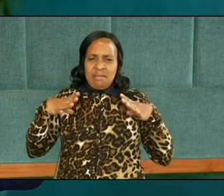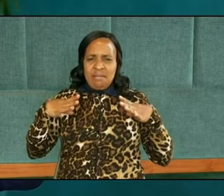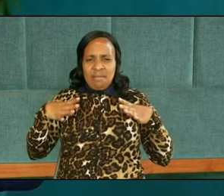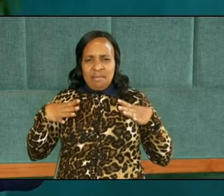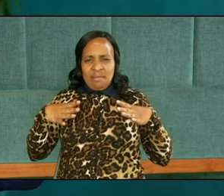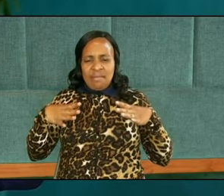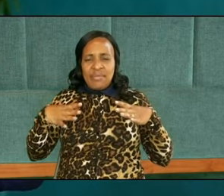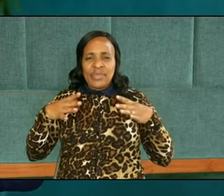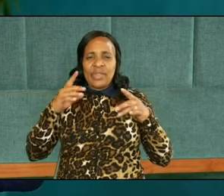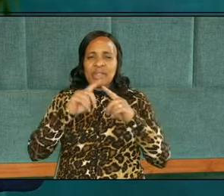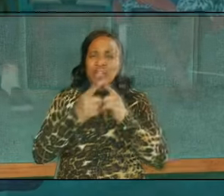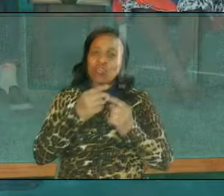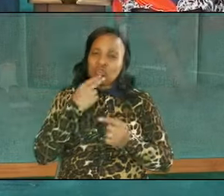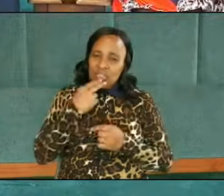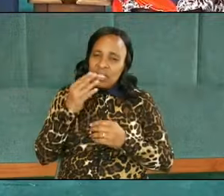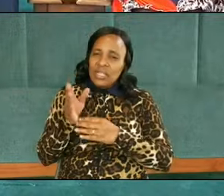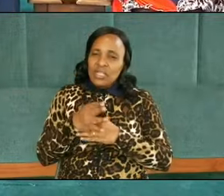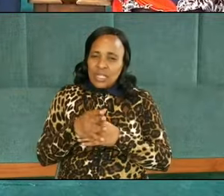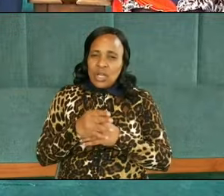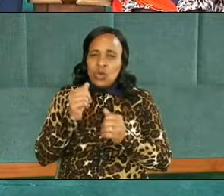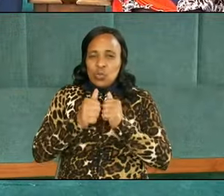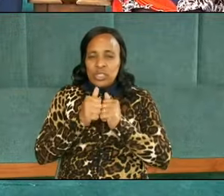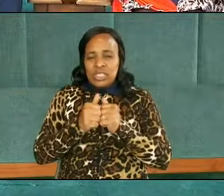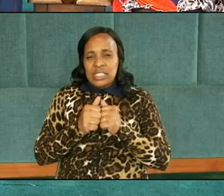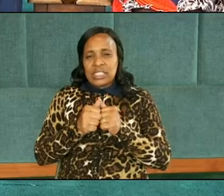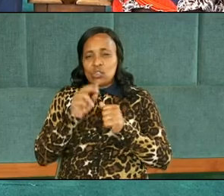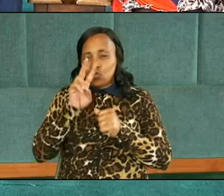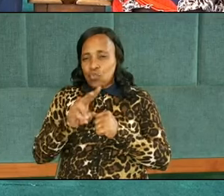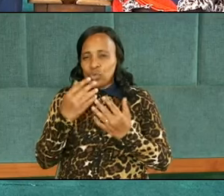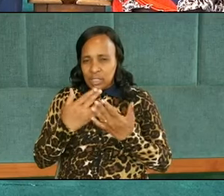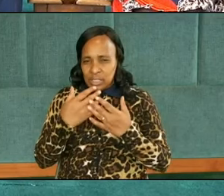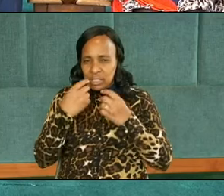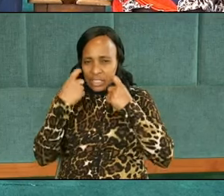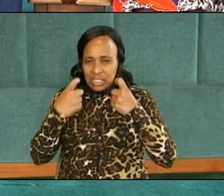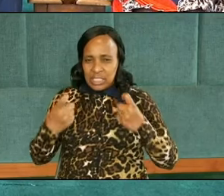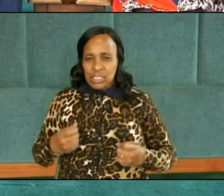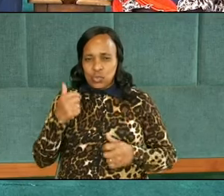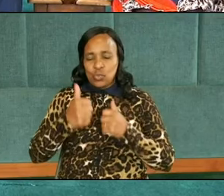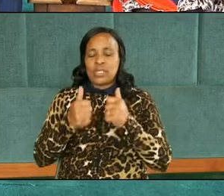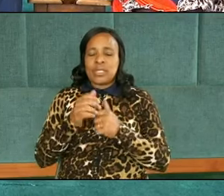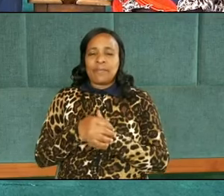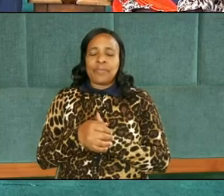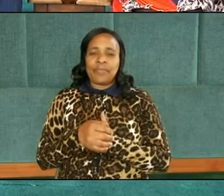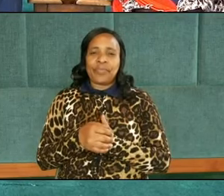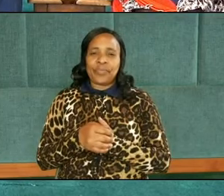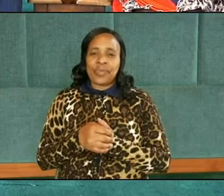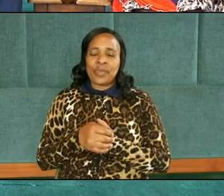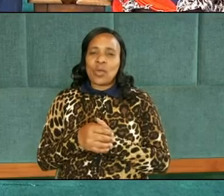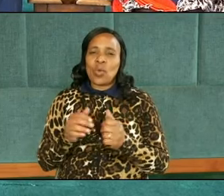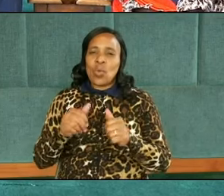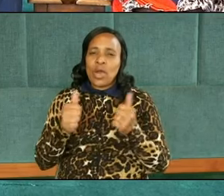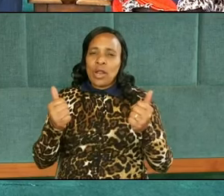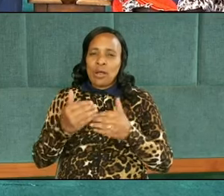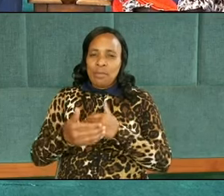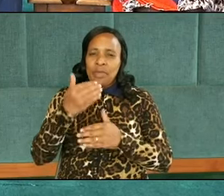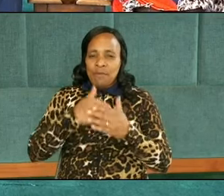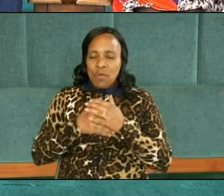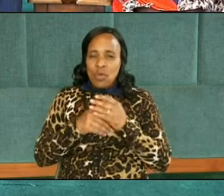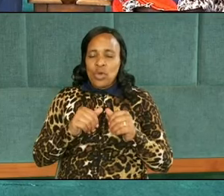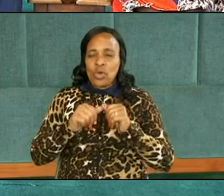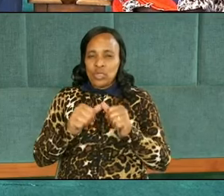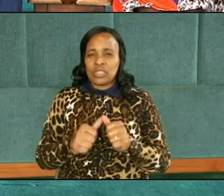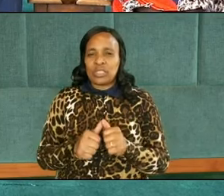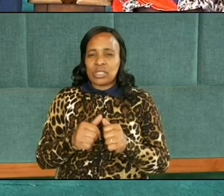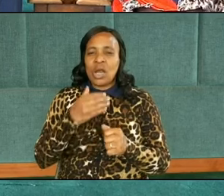through Tuesday and Thursday that highlight these two sins. Elsie. All right, maybe before we proceed there,